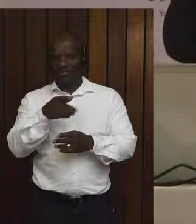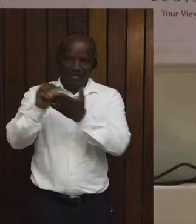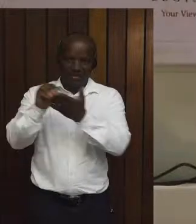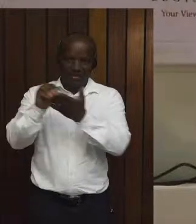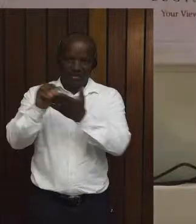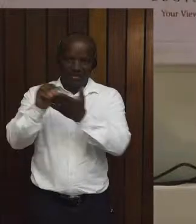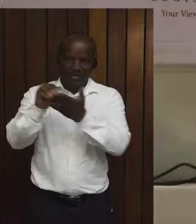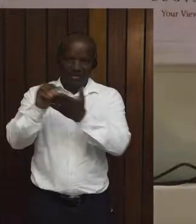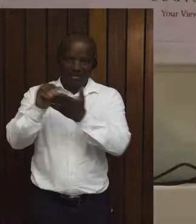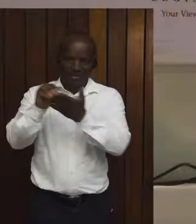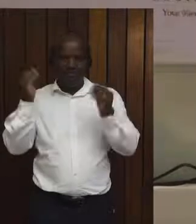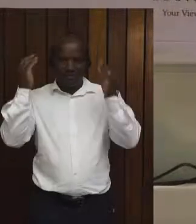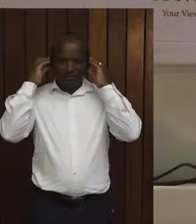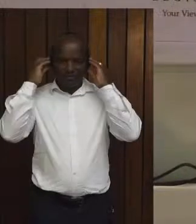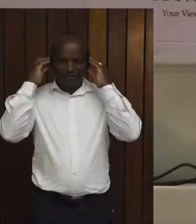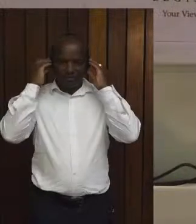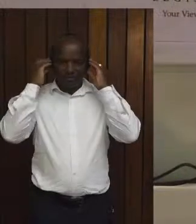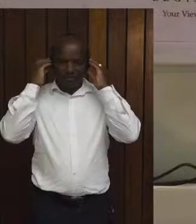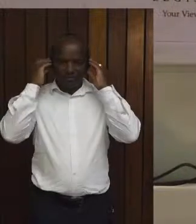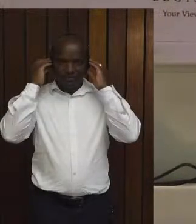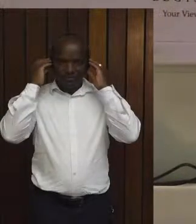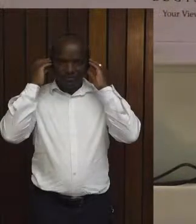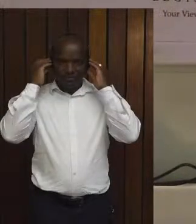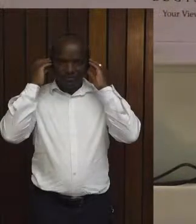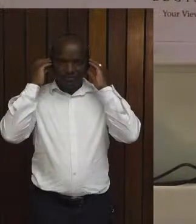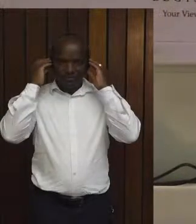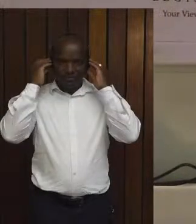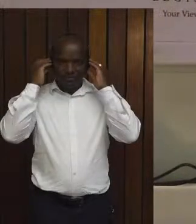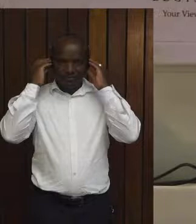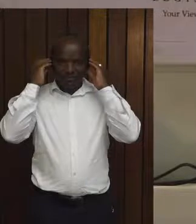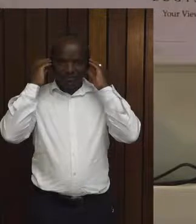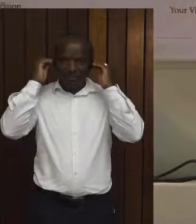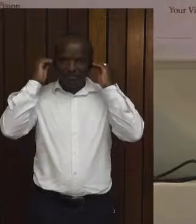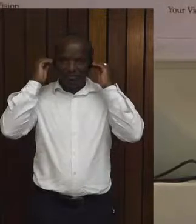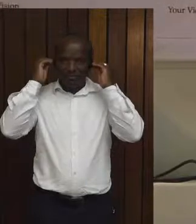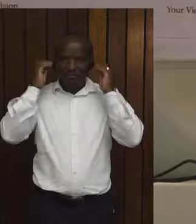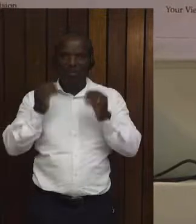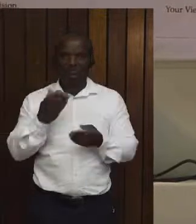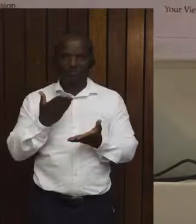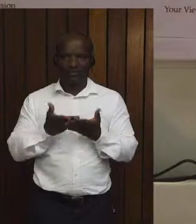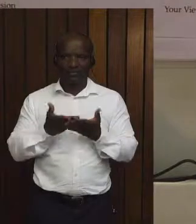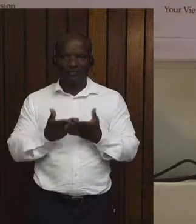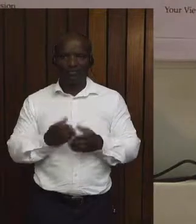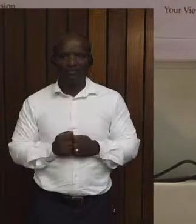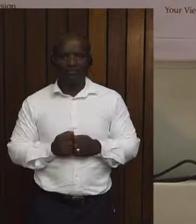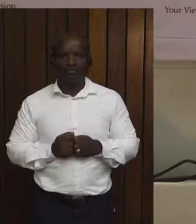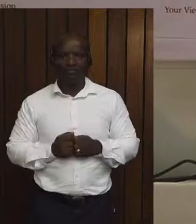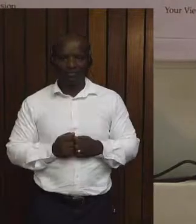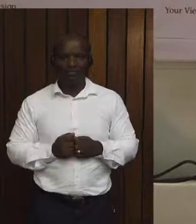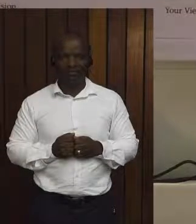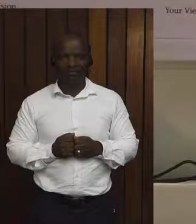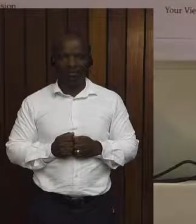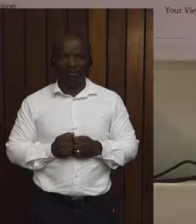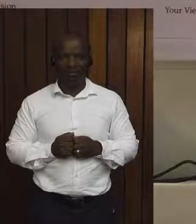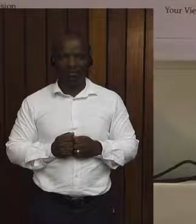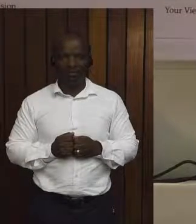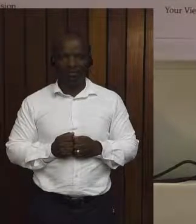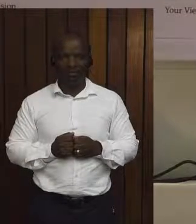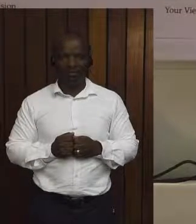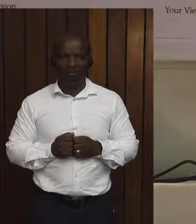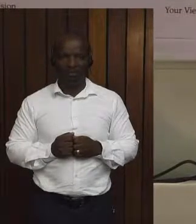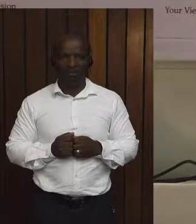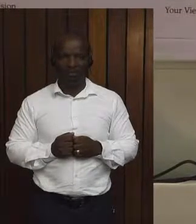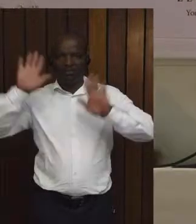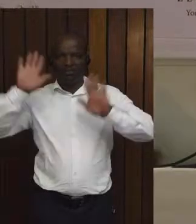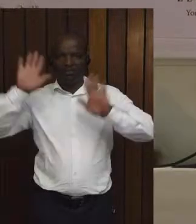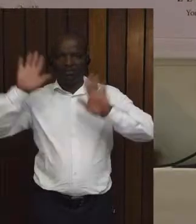you headsets so that you're able to listen. I'm not taking any hands from members of the public.